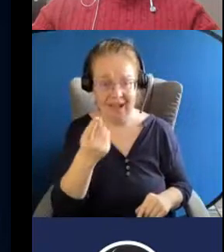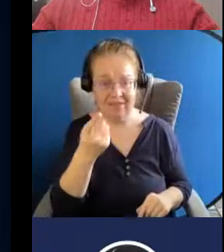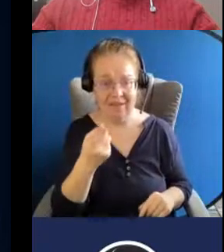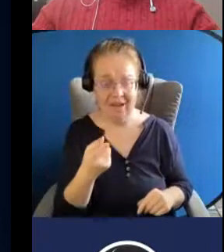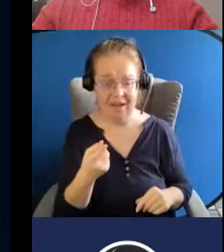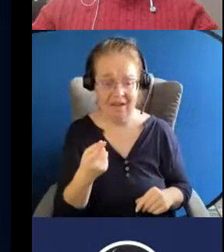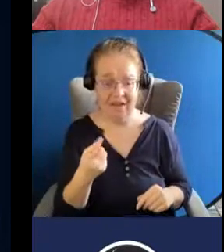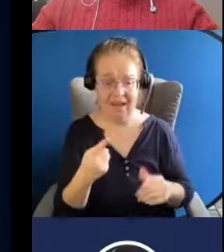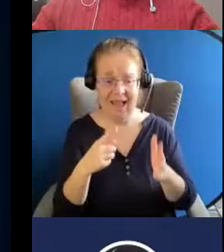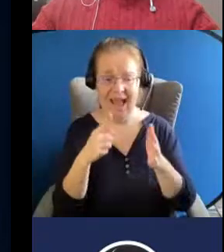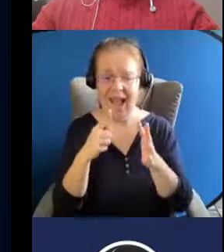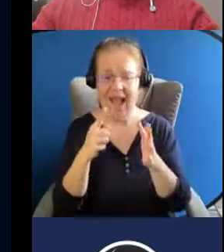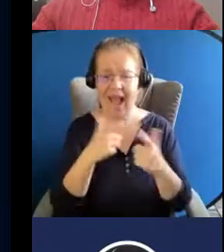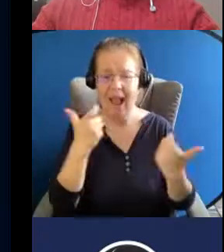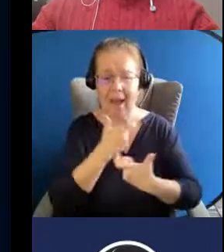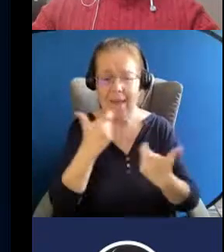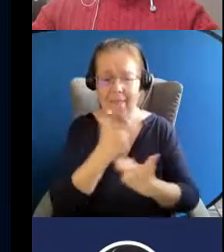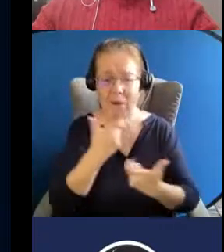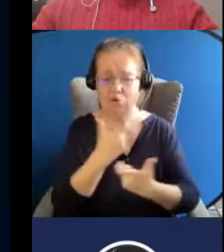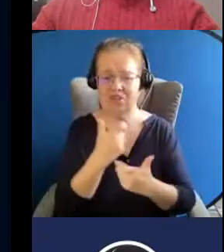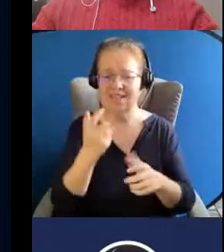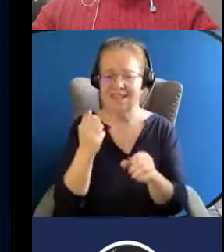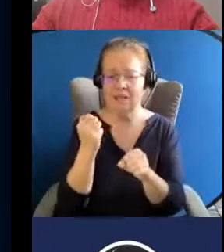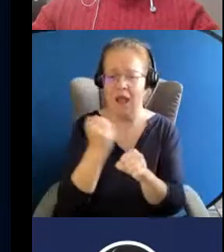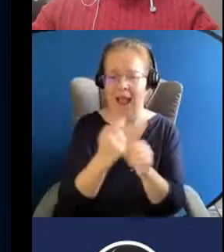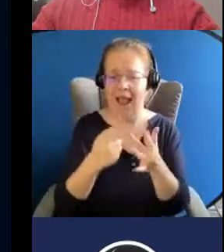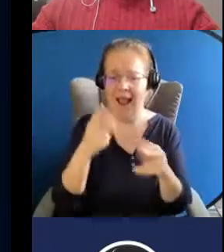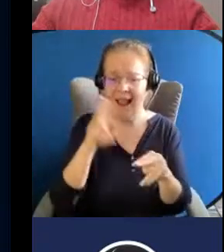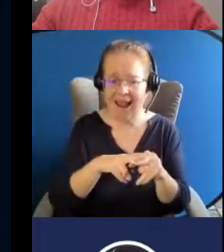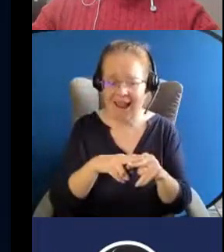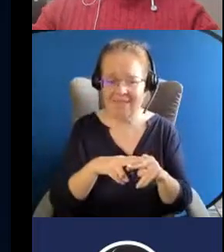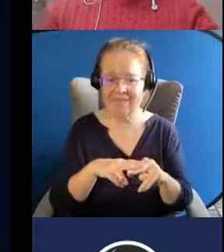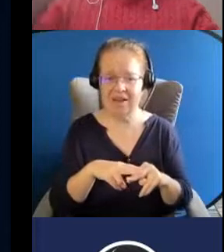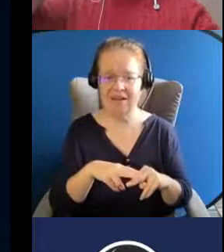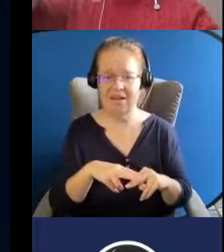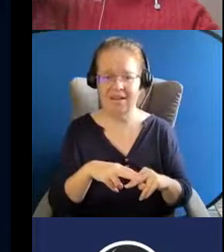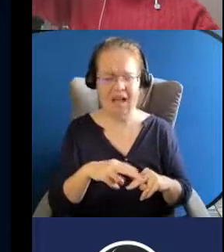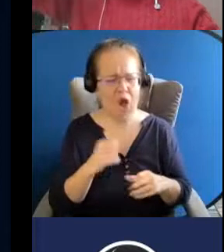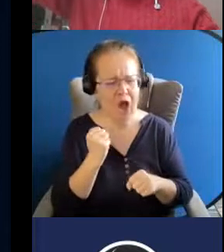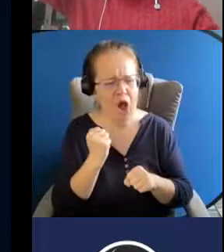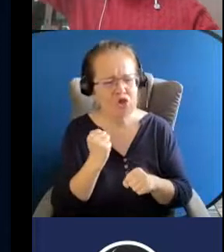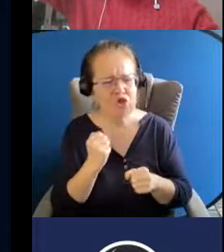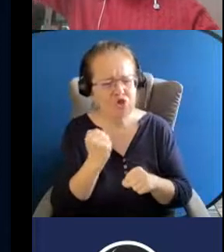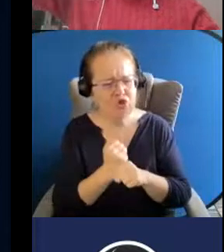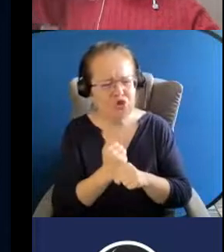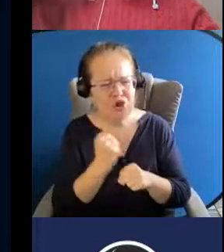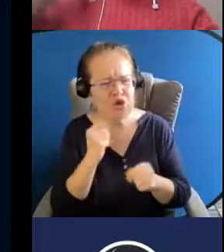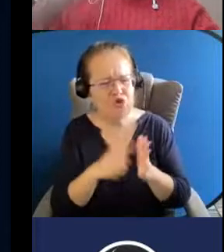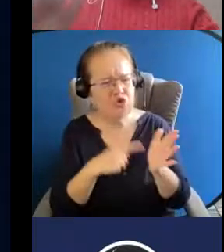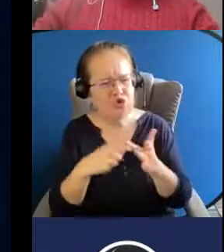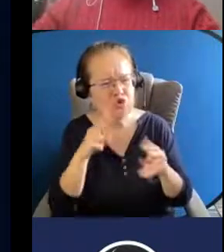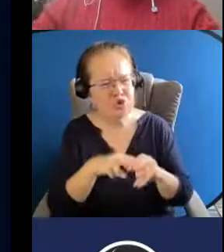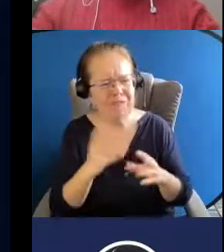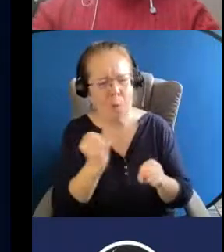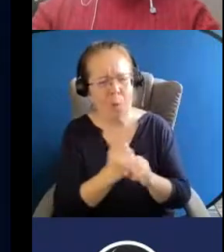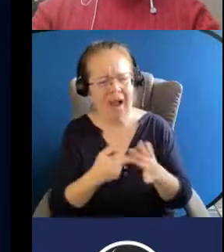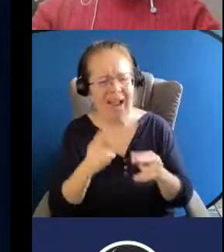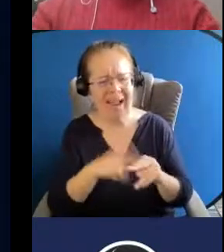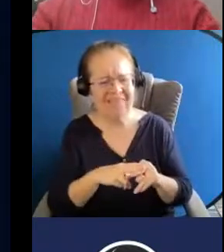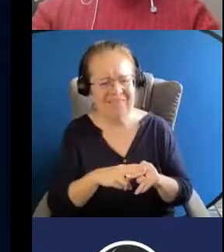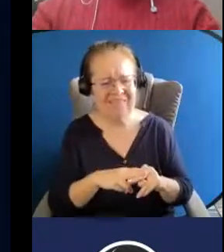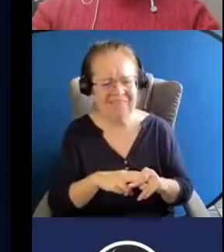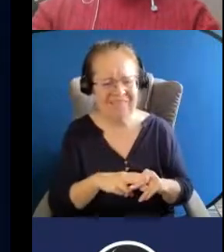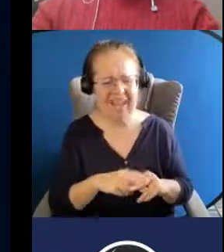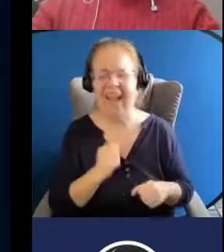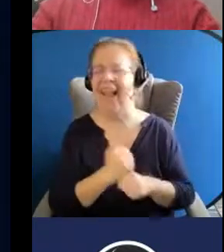have your emojis, your GIFs, or GIFs for Americans. Is it Jeremy? GIFs or GIFs? I think it's supposed to be GIFs.